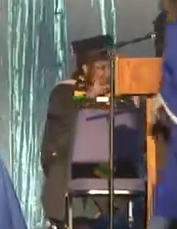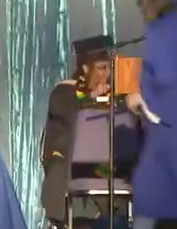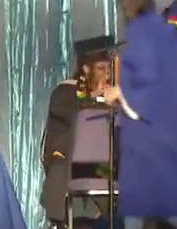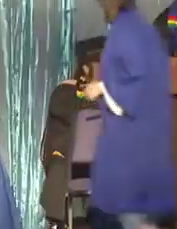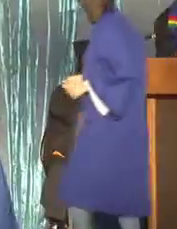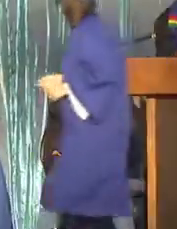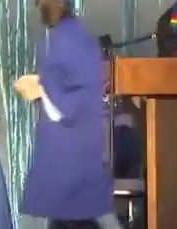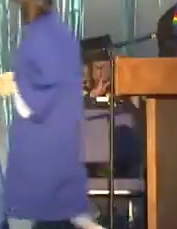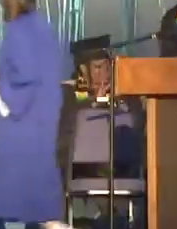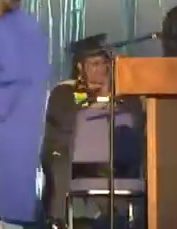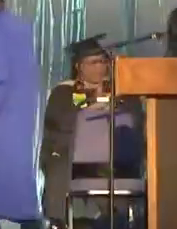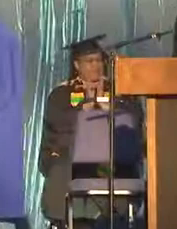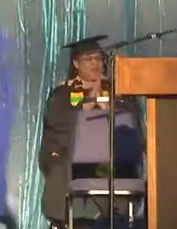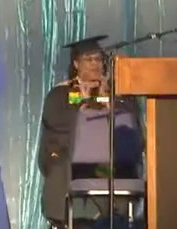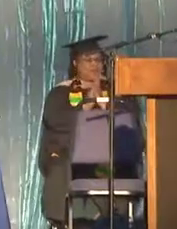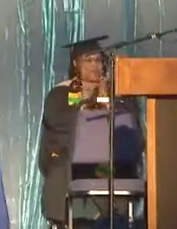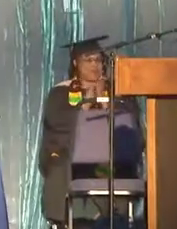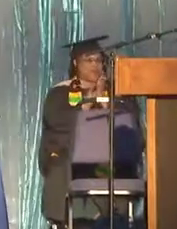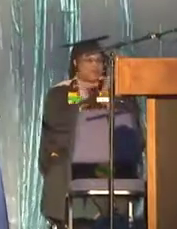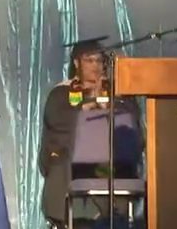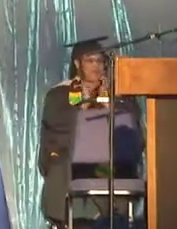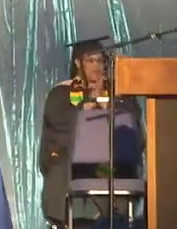Jennifer Lawman.